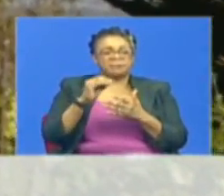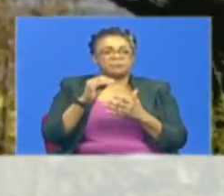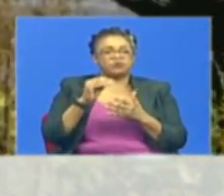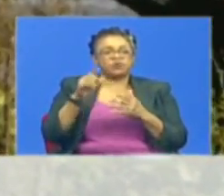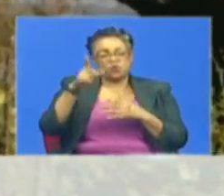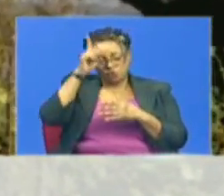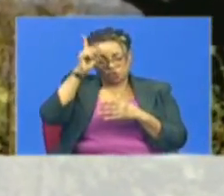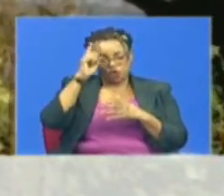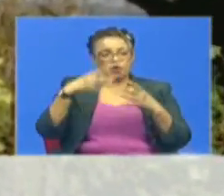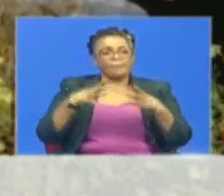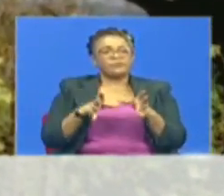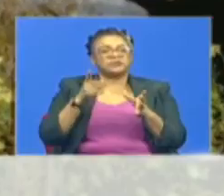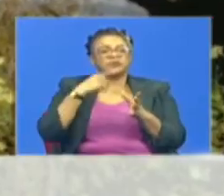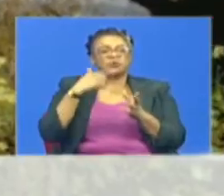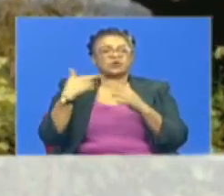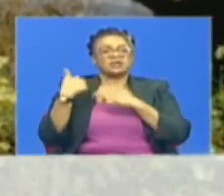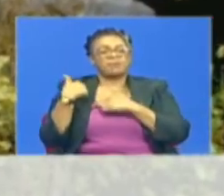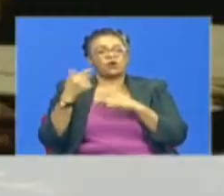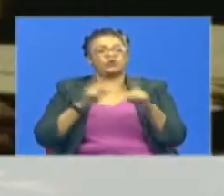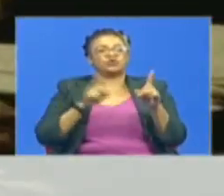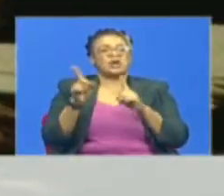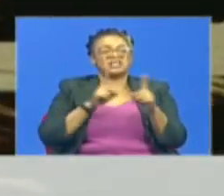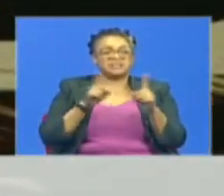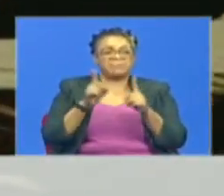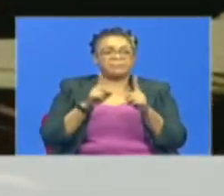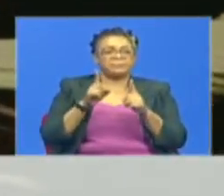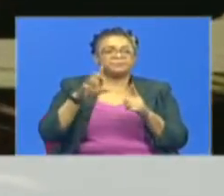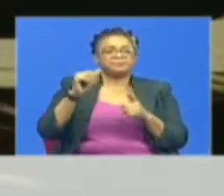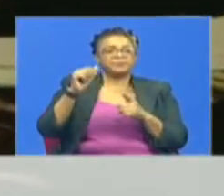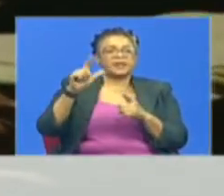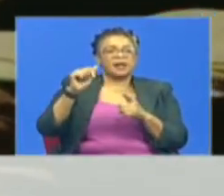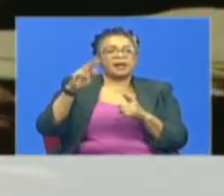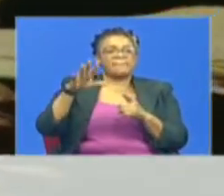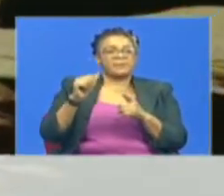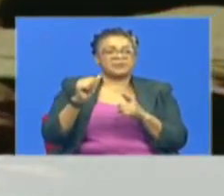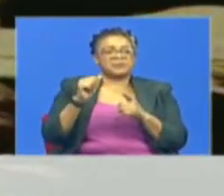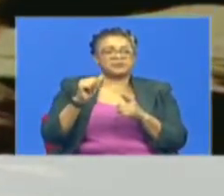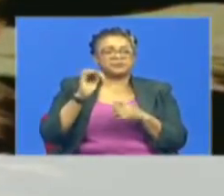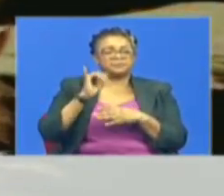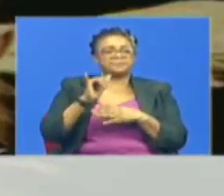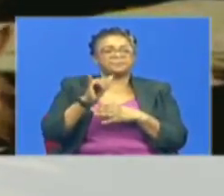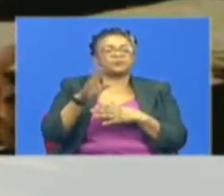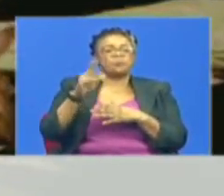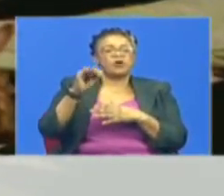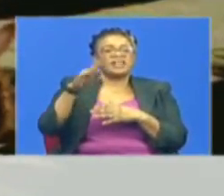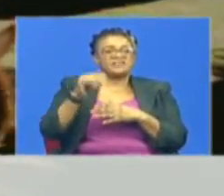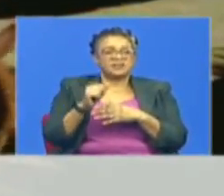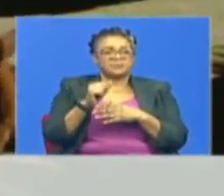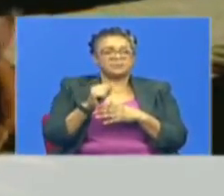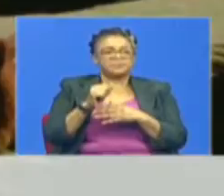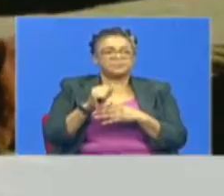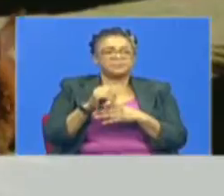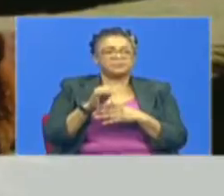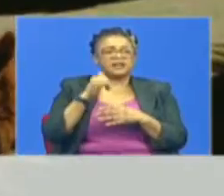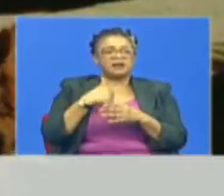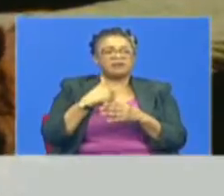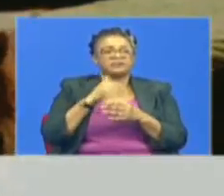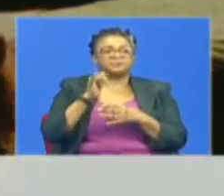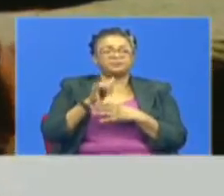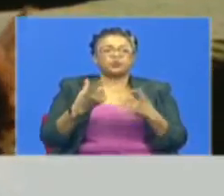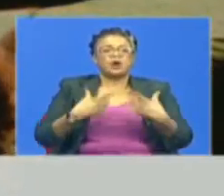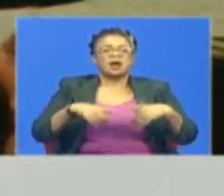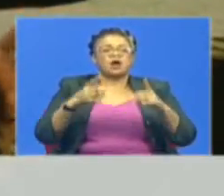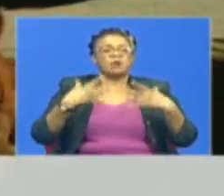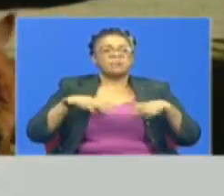communities dependent on tourism. Now, the llama is an essential part of Bolivia, and the virtual tour allows people to